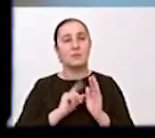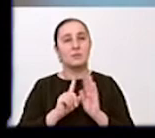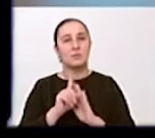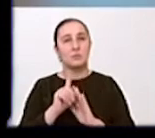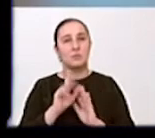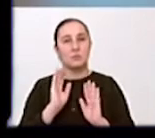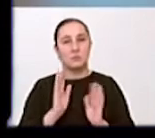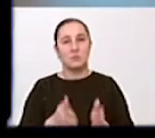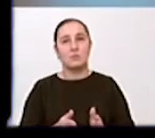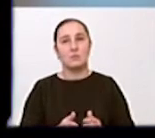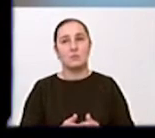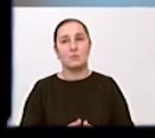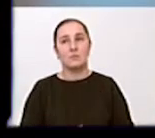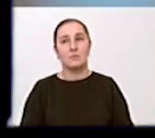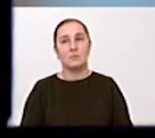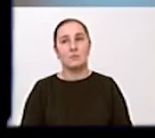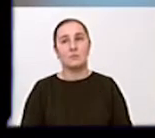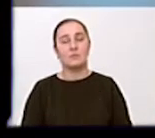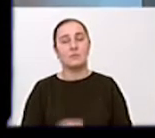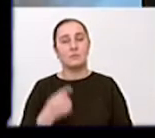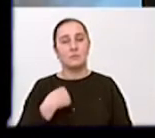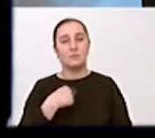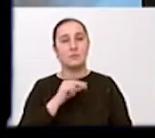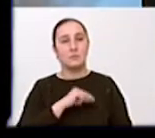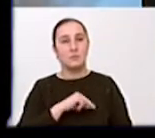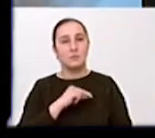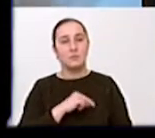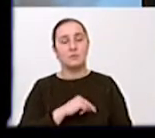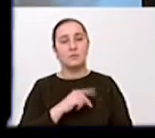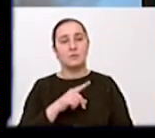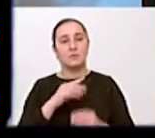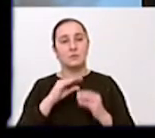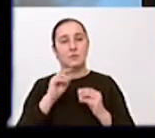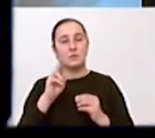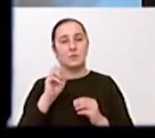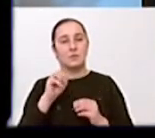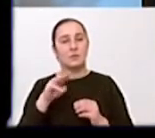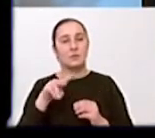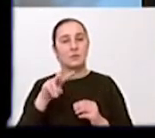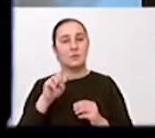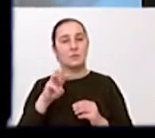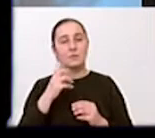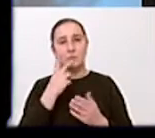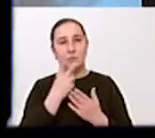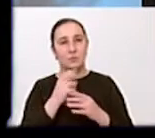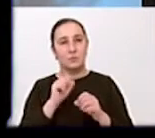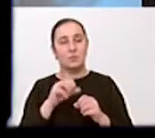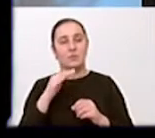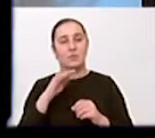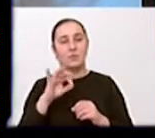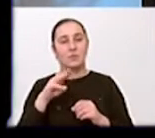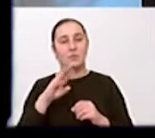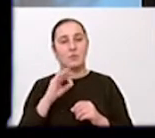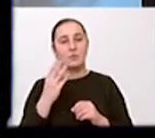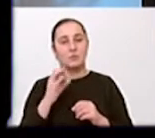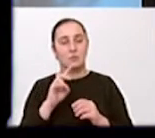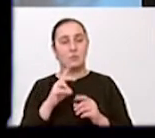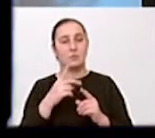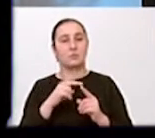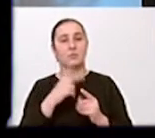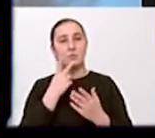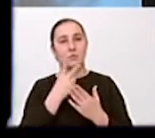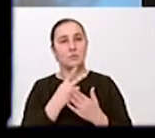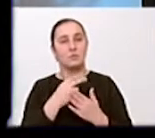oldik. Biz ishlaydigan qatlamni ko'rishingiz mumkin. Demak, biz Photoshop dasturi kabi bu yerda ham qatlamlar